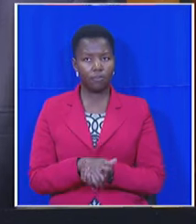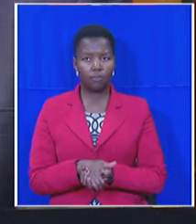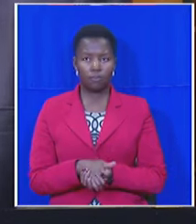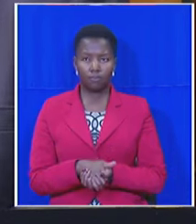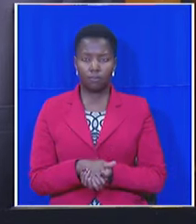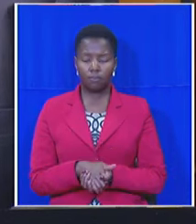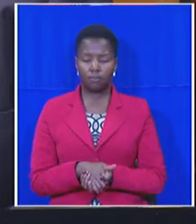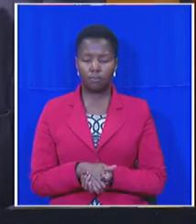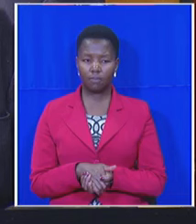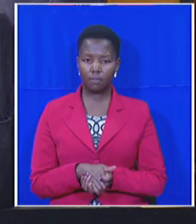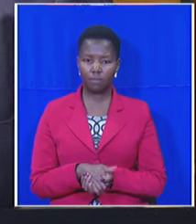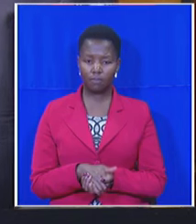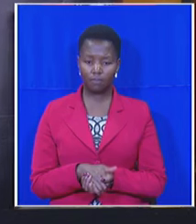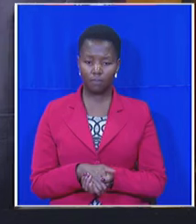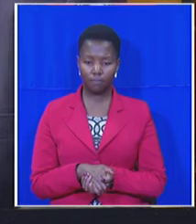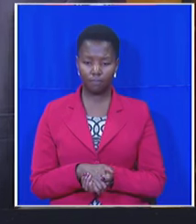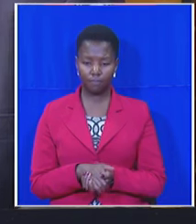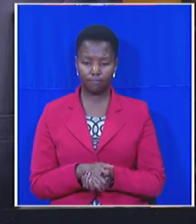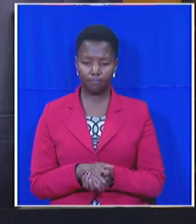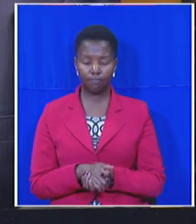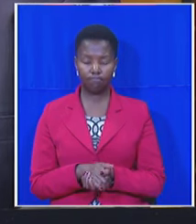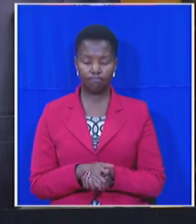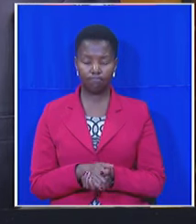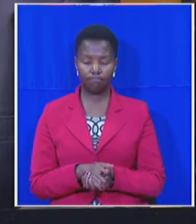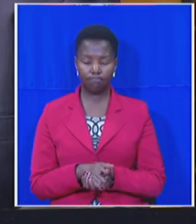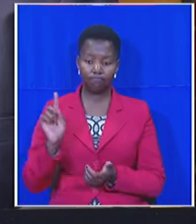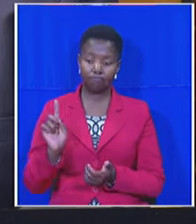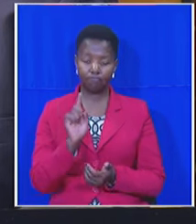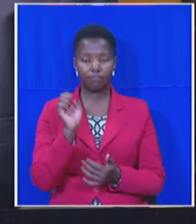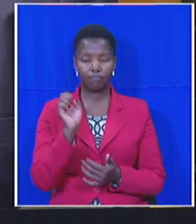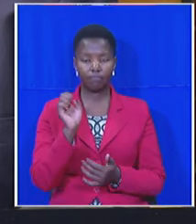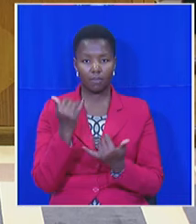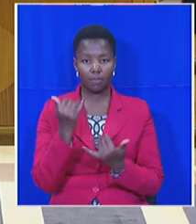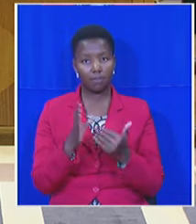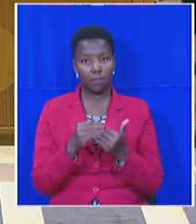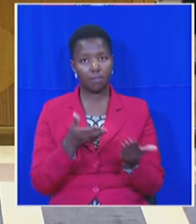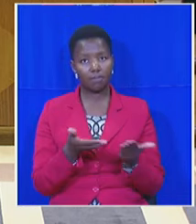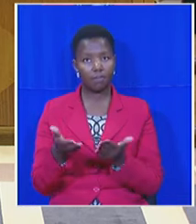Okay, declarations having been called for, let's do that. Go ahead, Honourable Member.